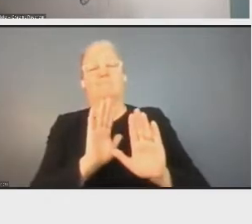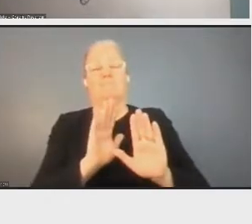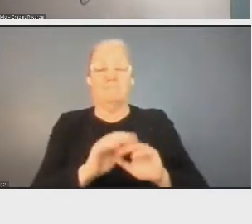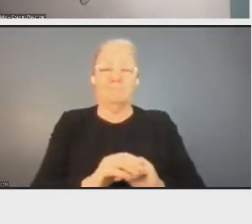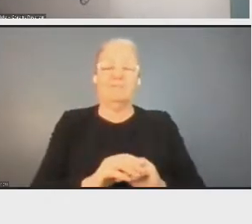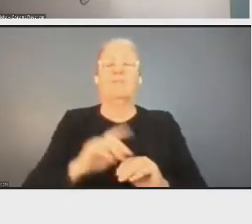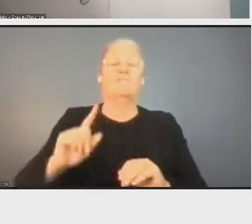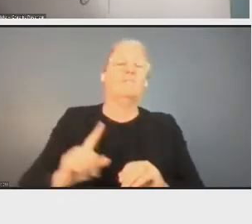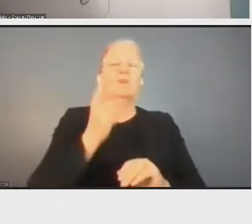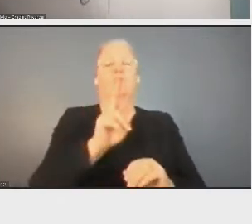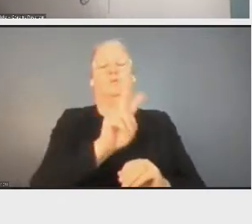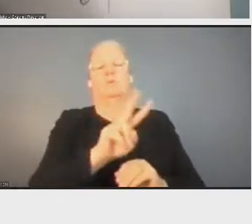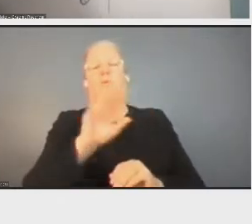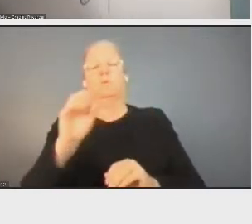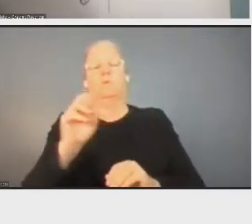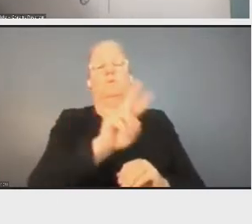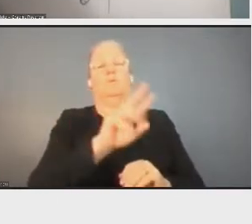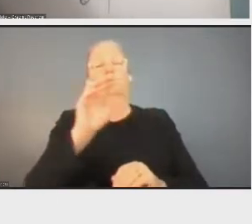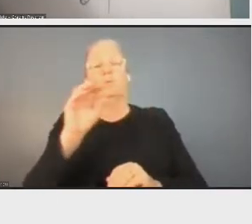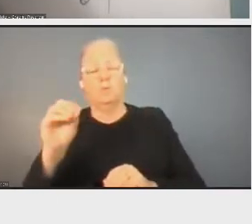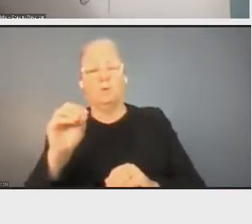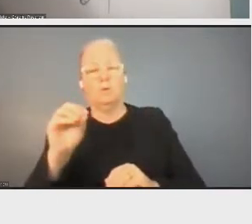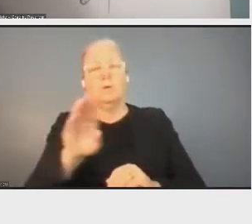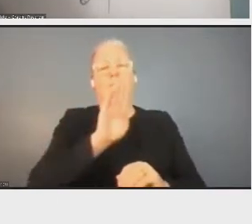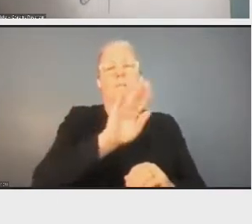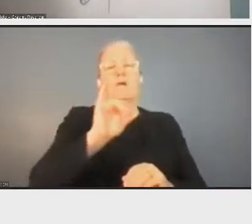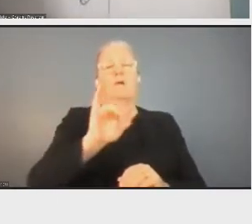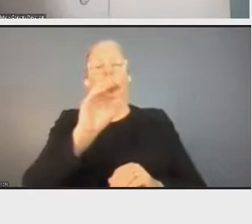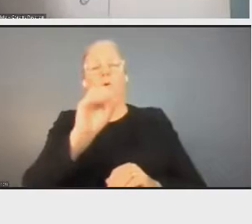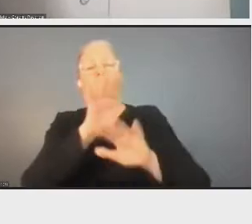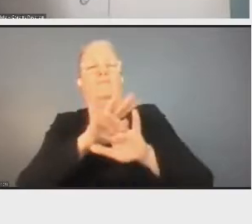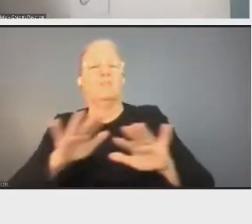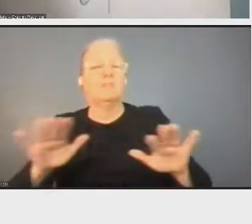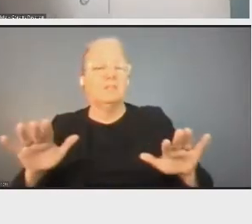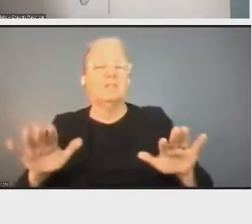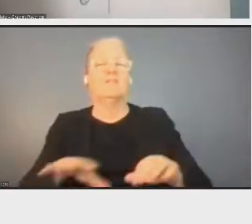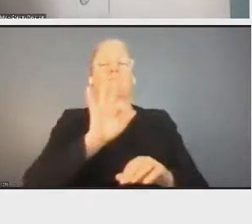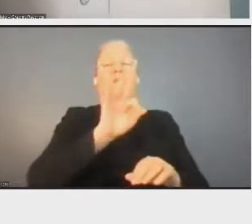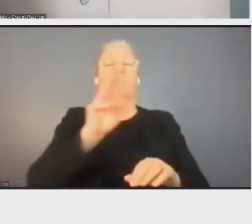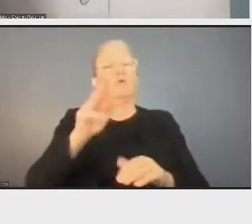post-2020 Global Biodiversity Framework. Vice President, the floor is yours.